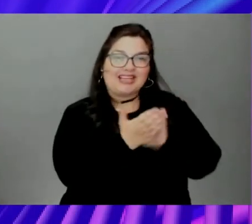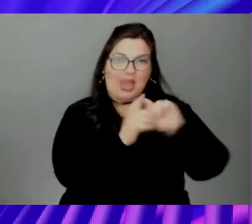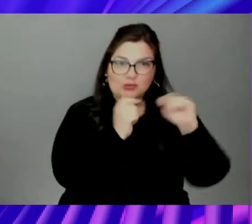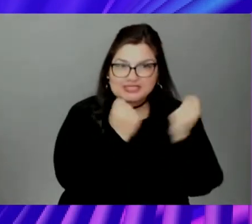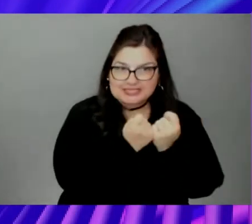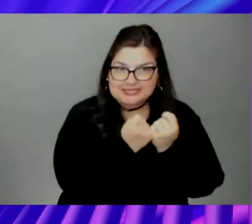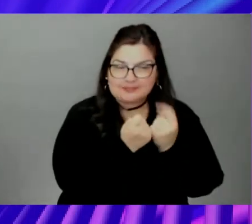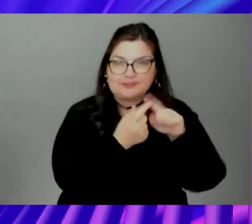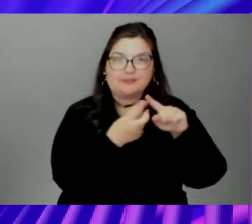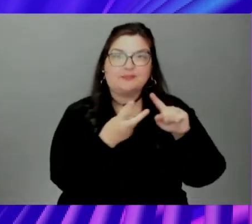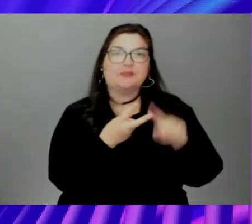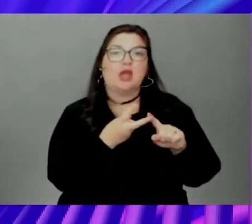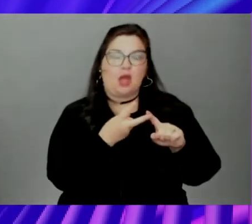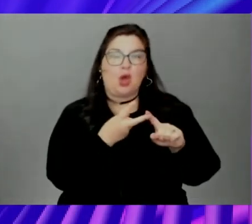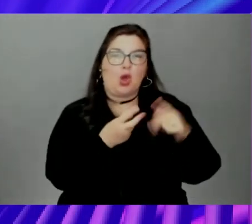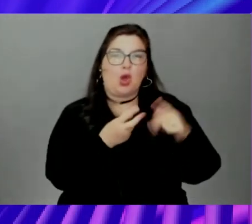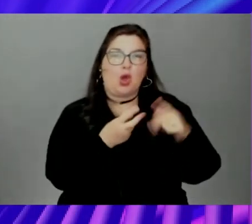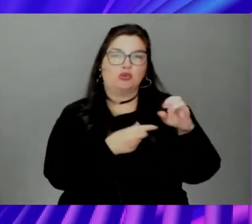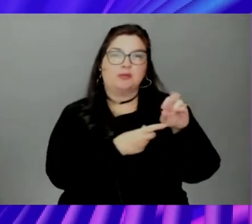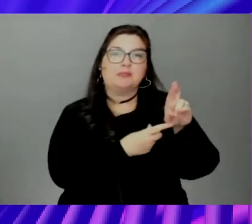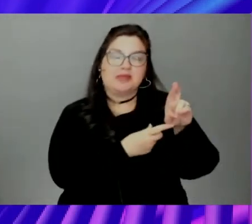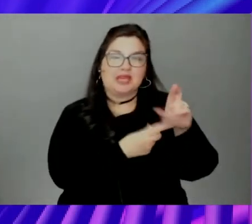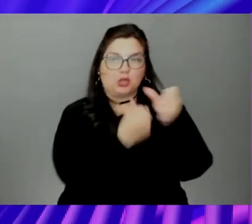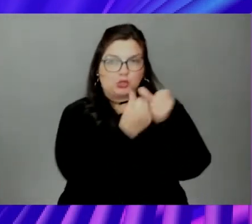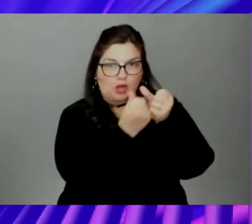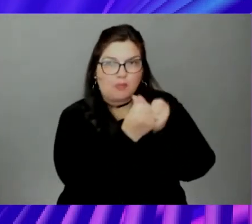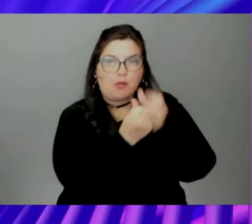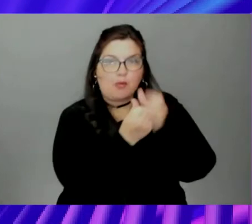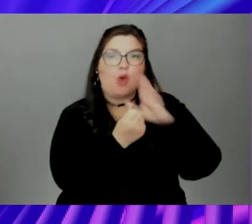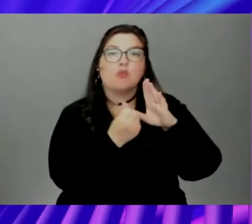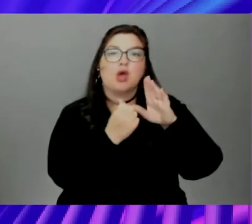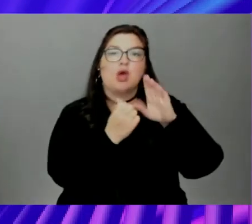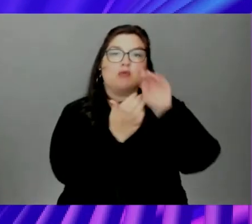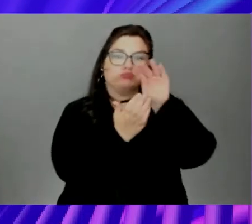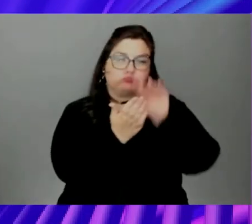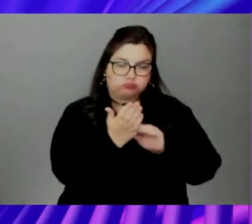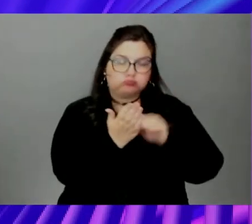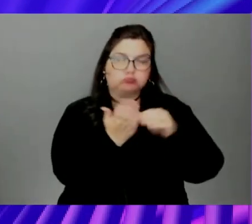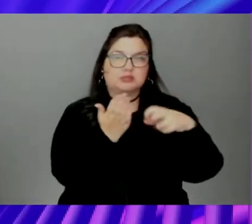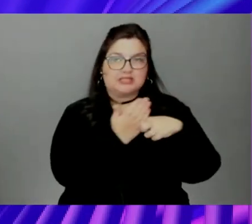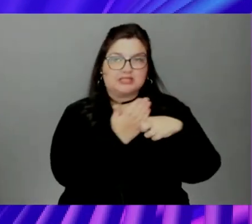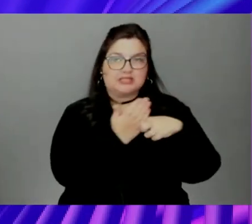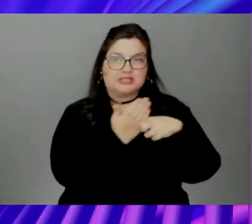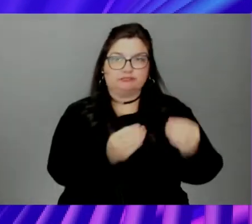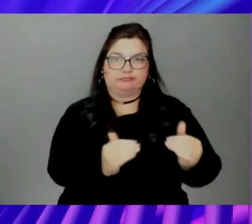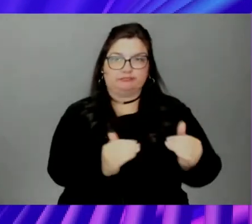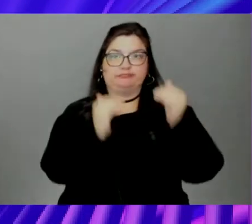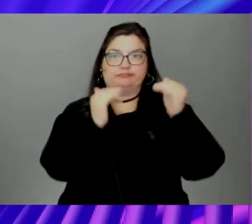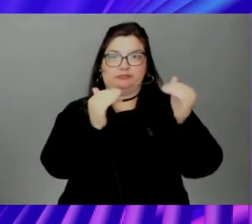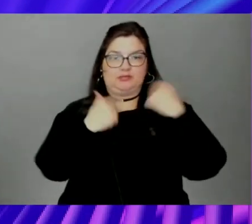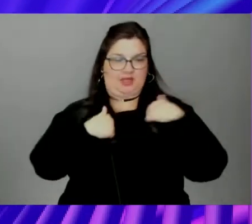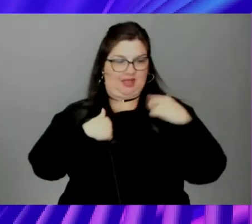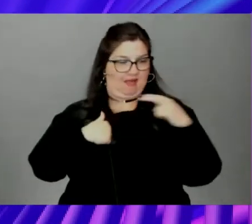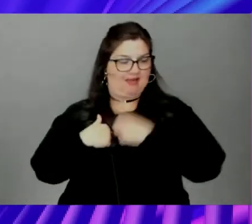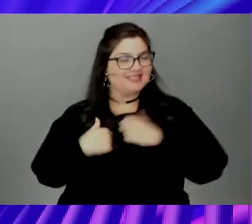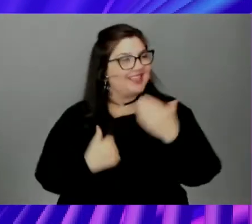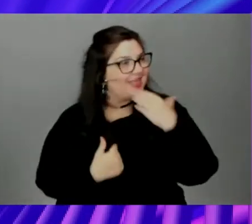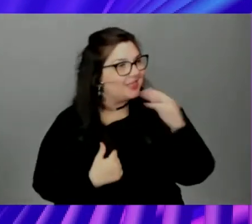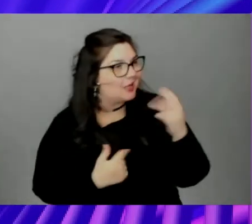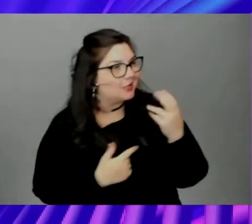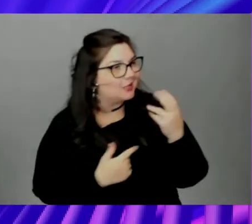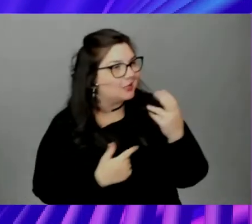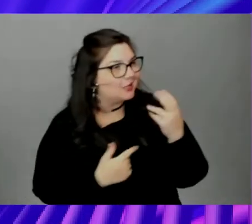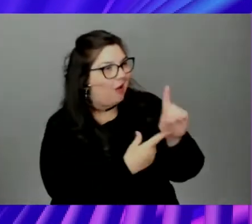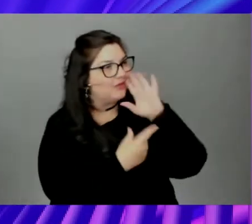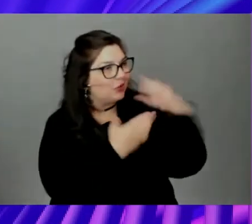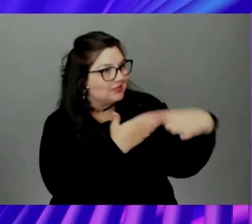Premier Support, and they'll open up a ticket and escalate that to us. Excellent. Yeah, that's great, Mohammed, and thanks for covering that. Sure. And